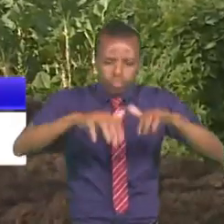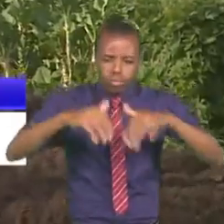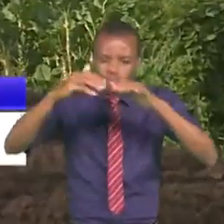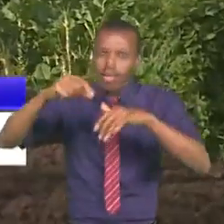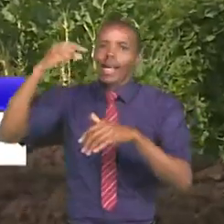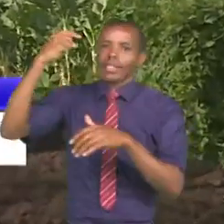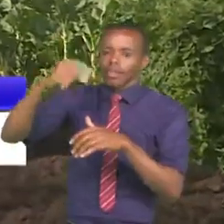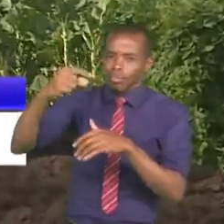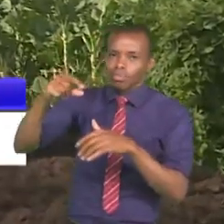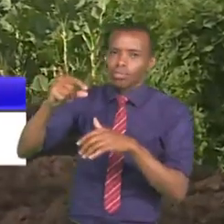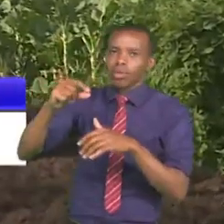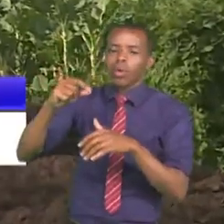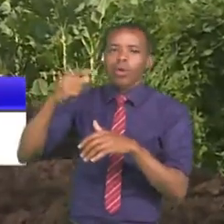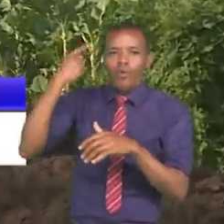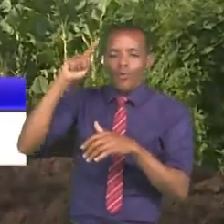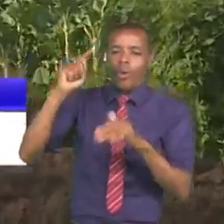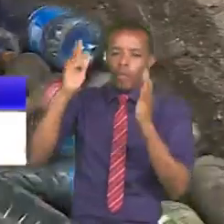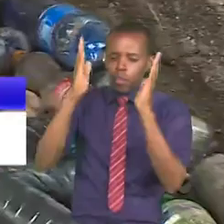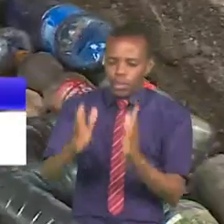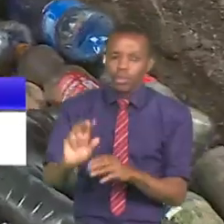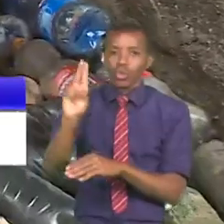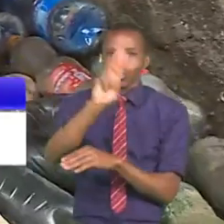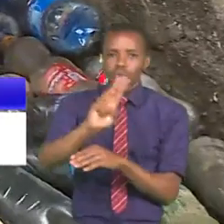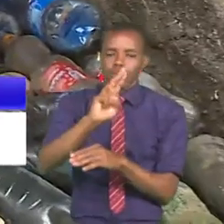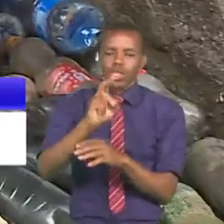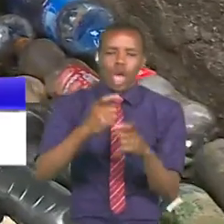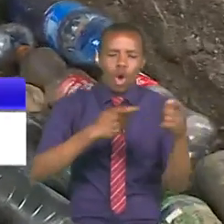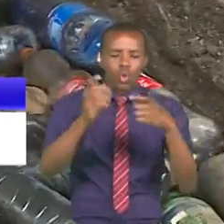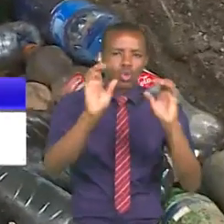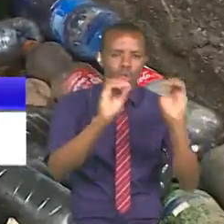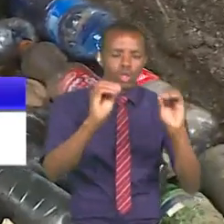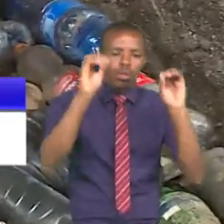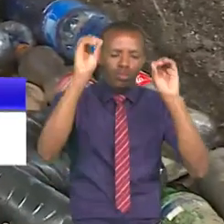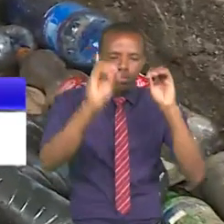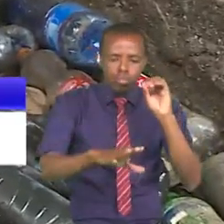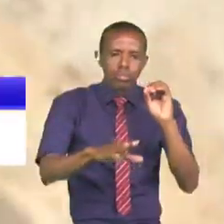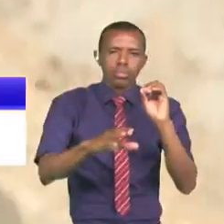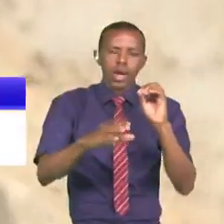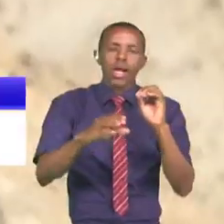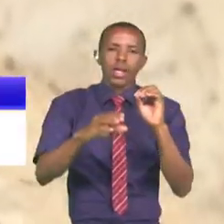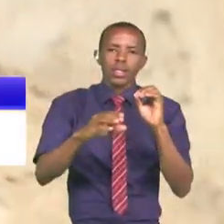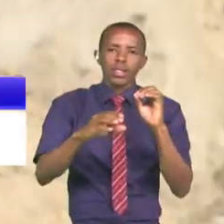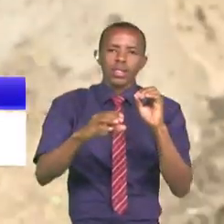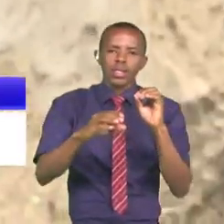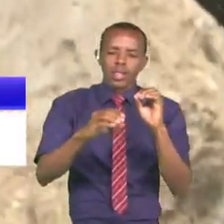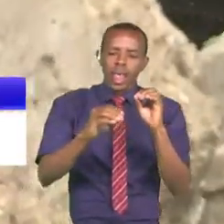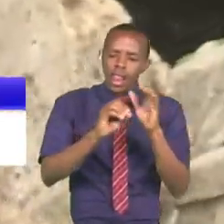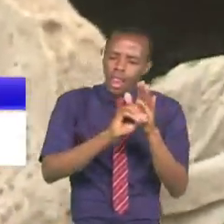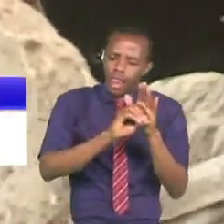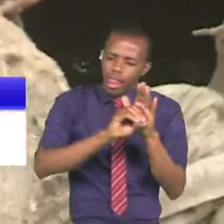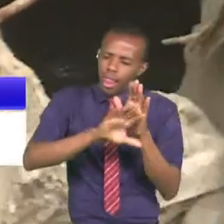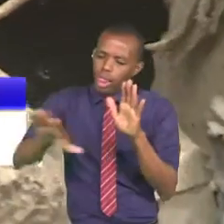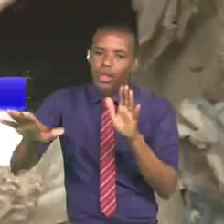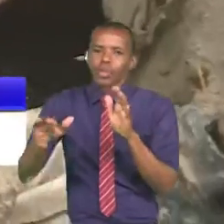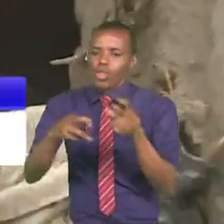green vegetables for human consumption. From uncontrolled disposal of solid waste to release of raw sewage into